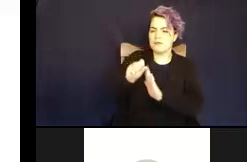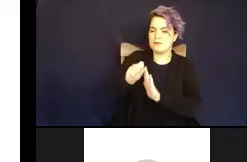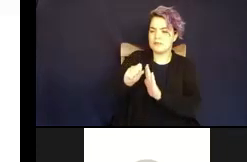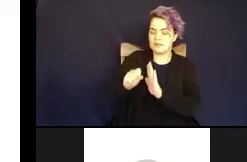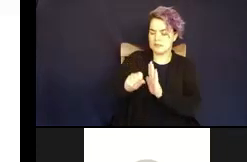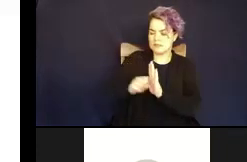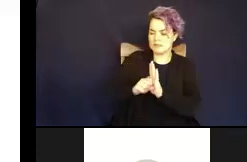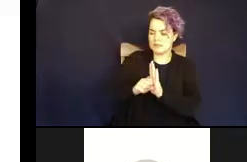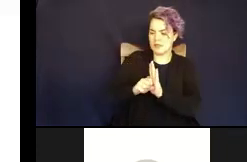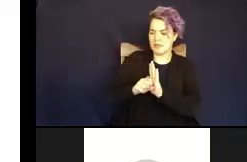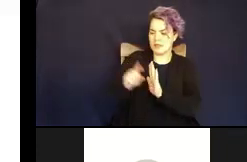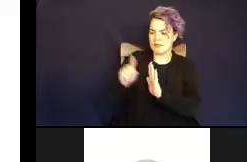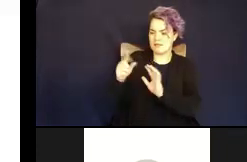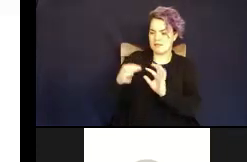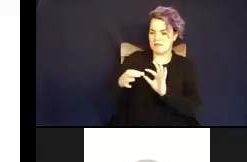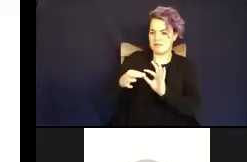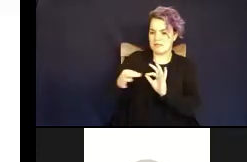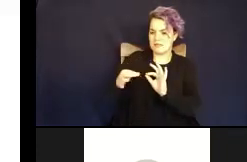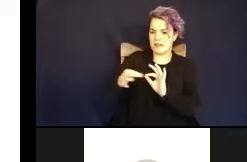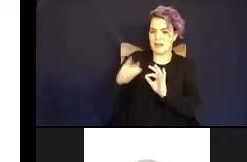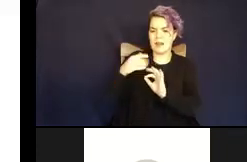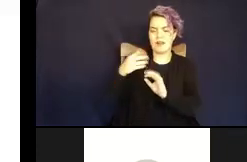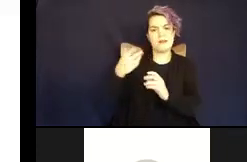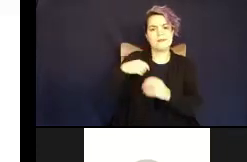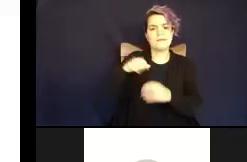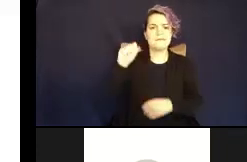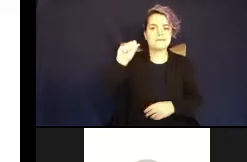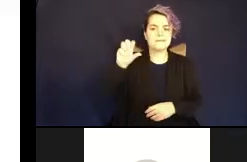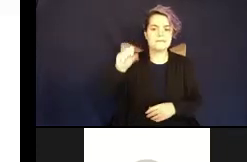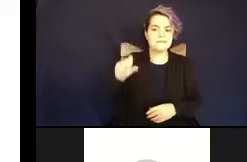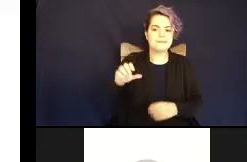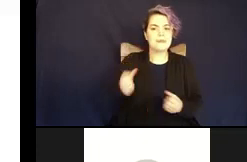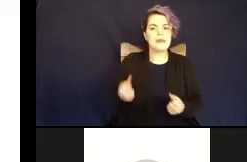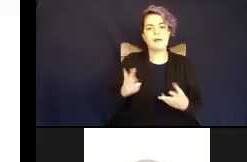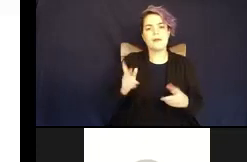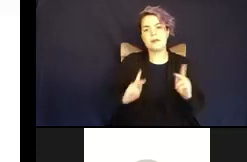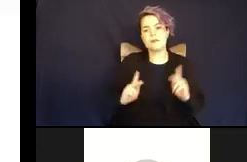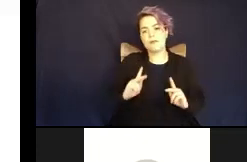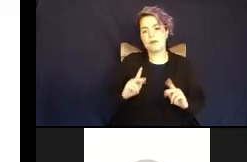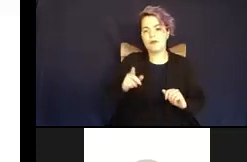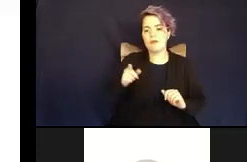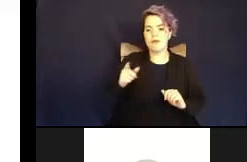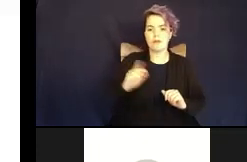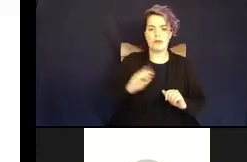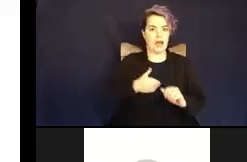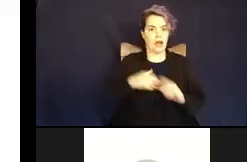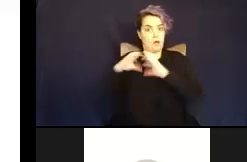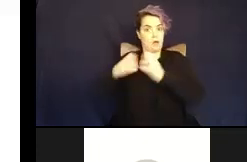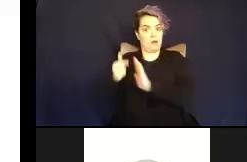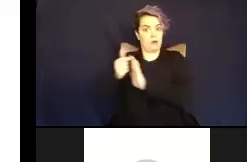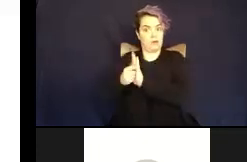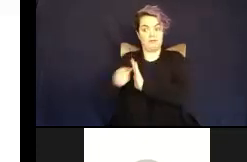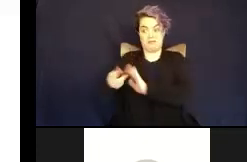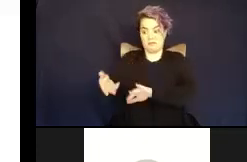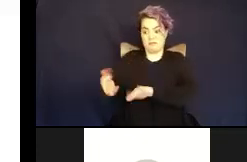a figure to the court about how many people in the class that we had in an Olmstead settlement had